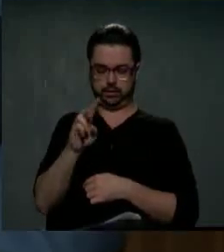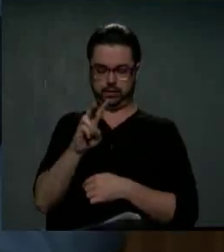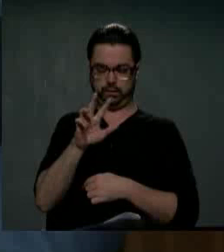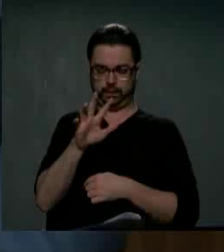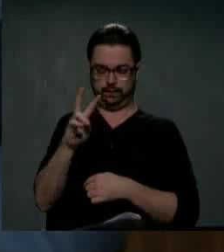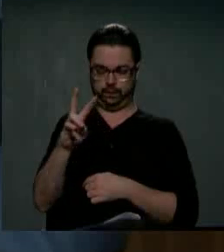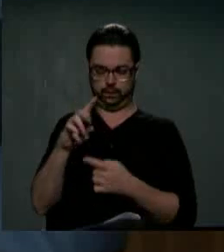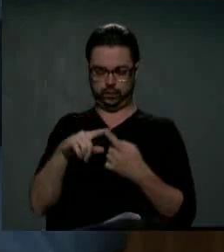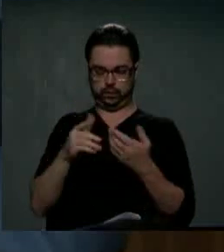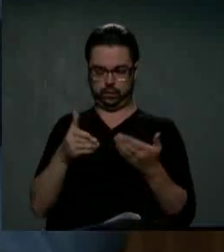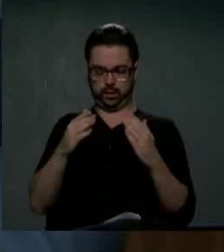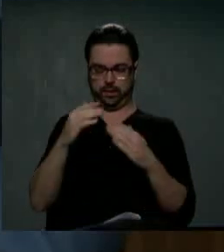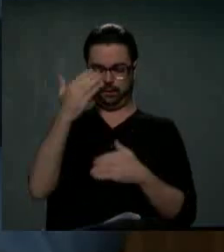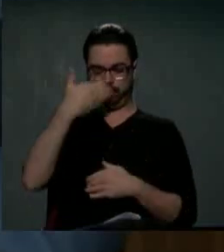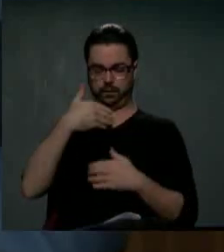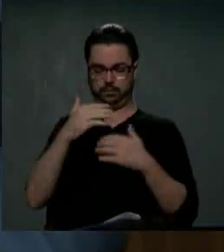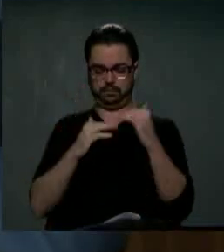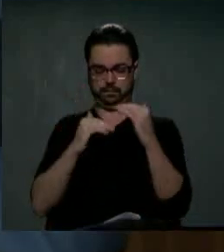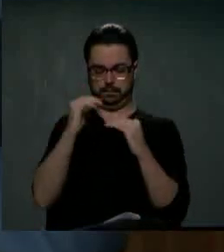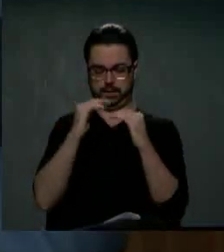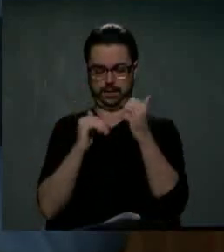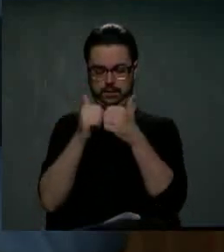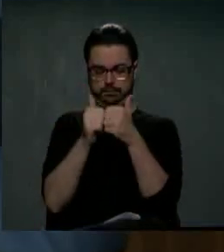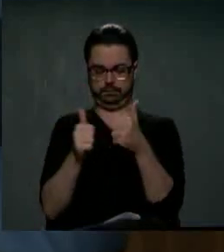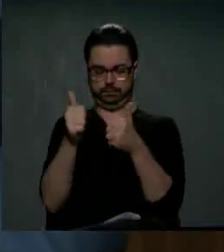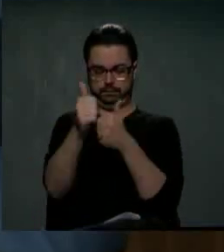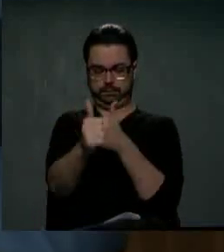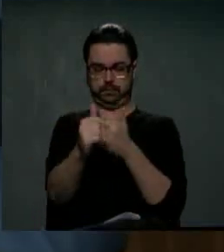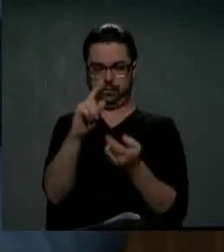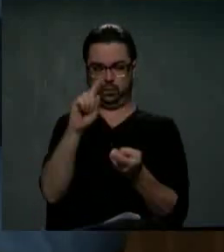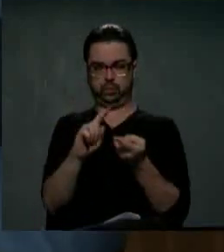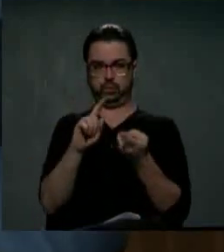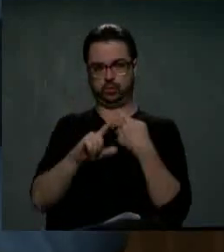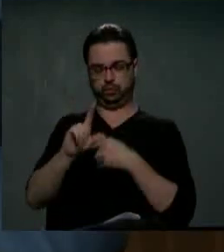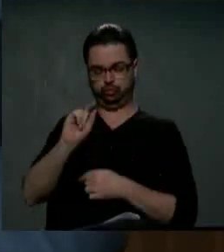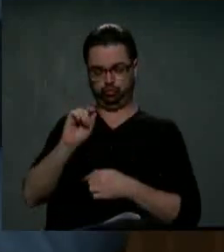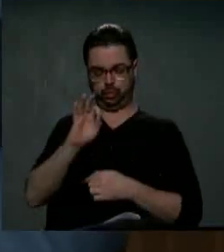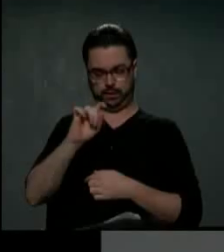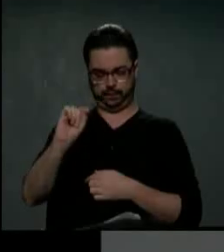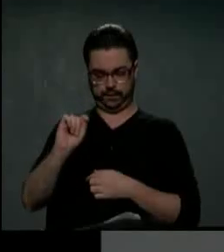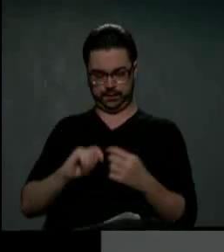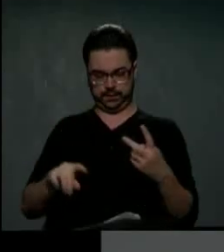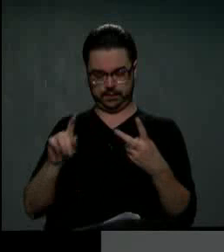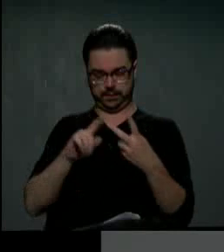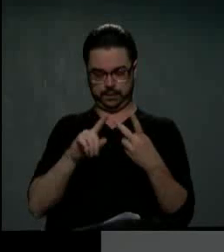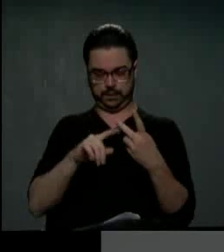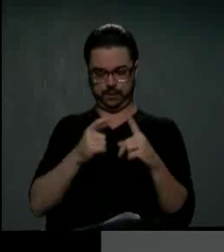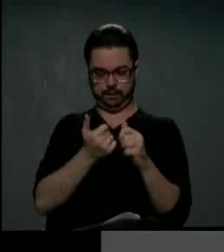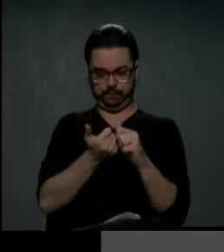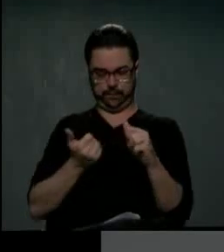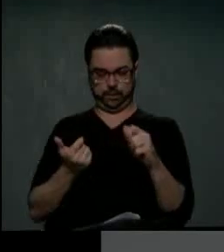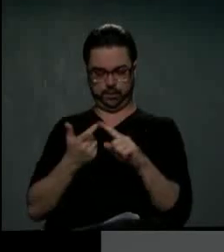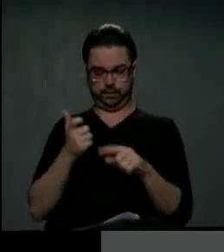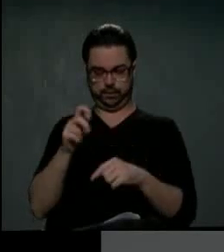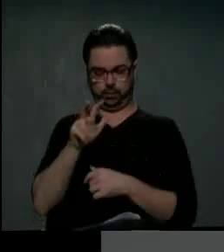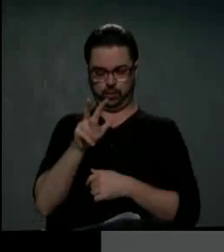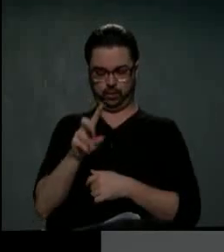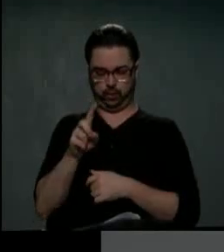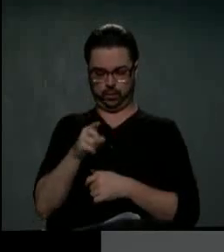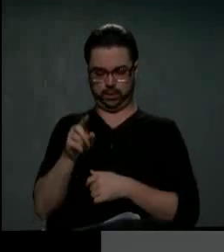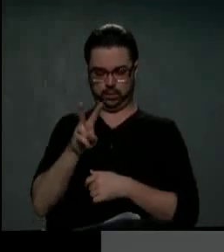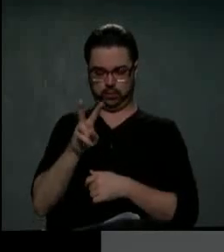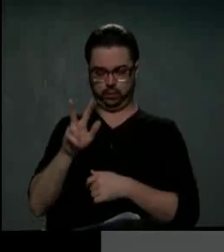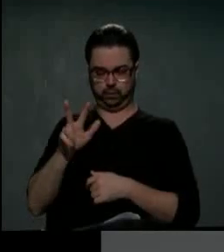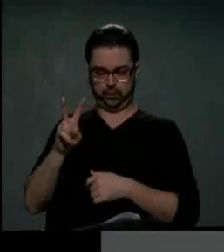section 31-232 to allow the creation of lots with a lot width less than the 60-foot typical required per the